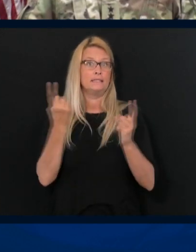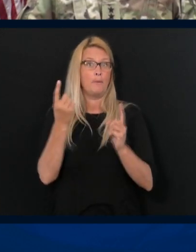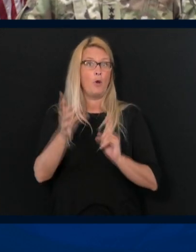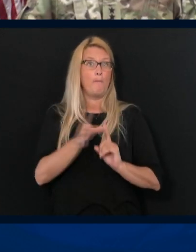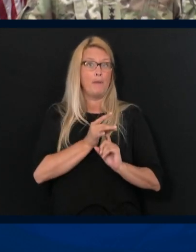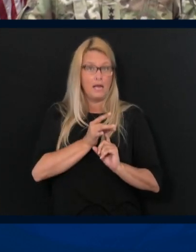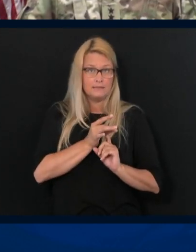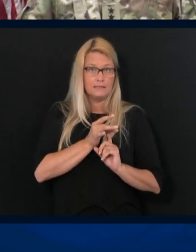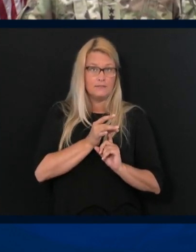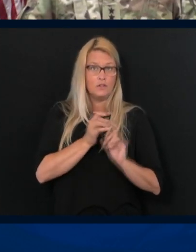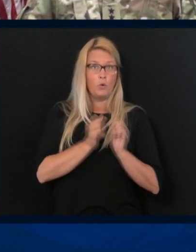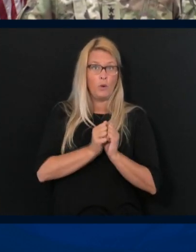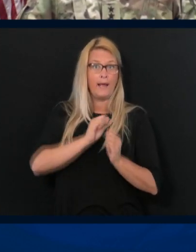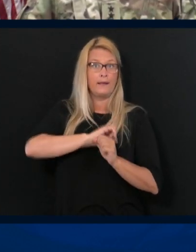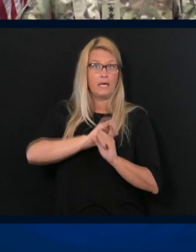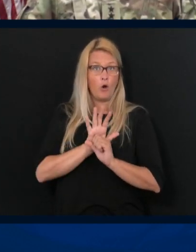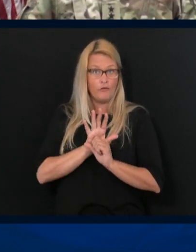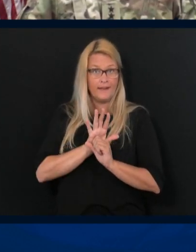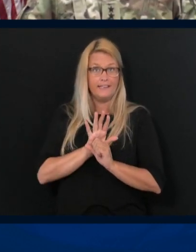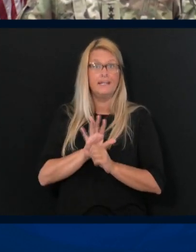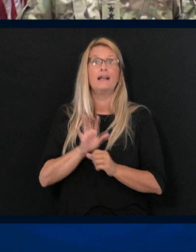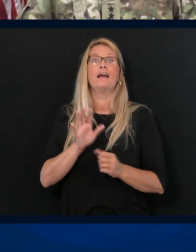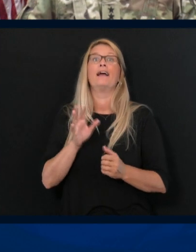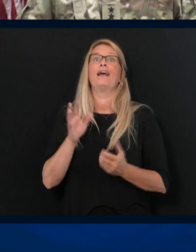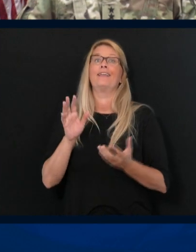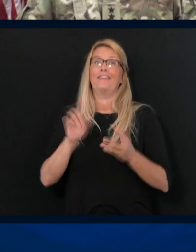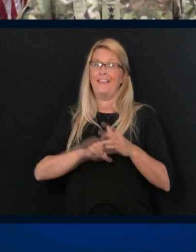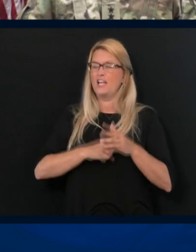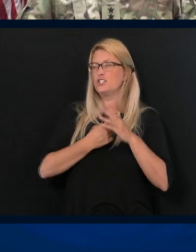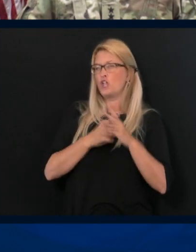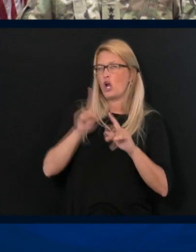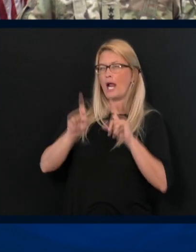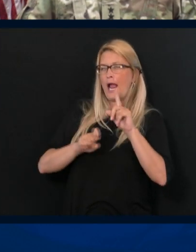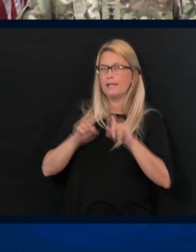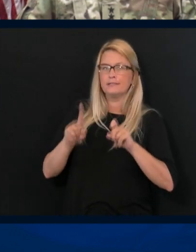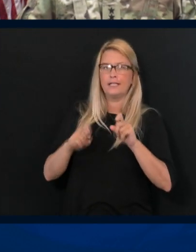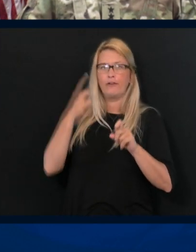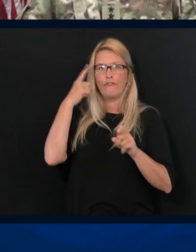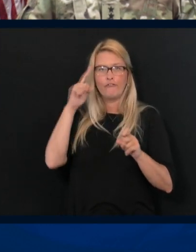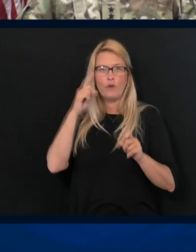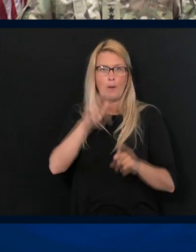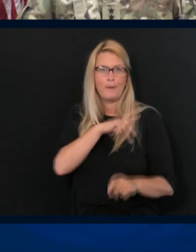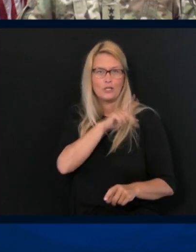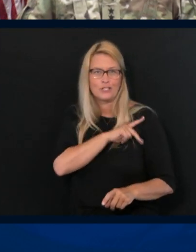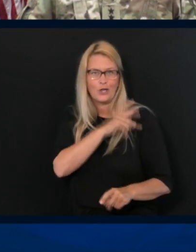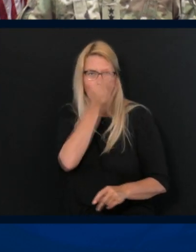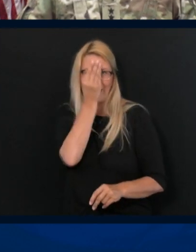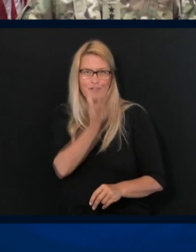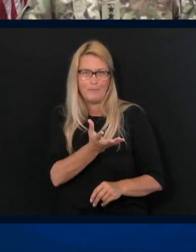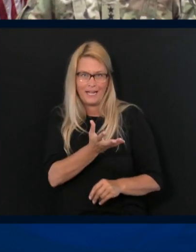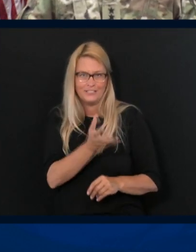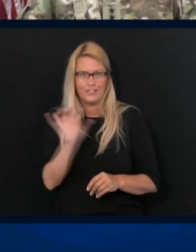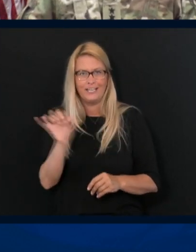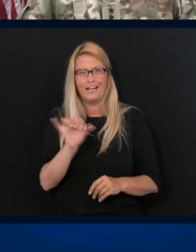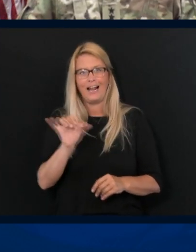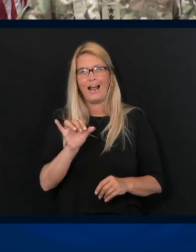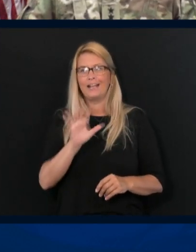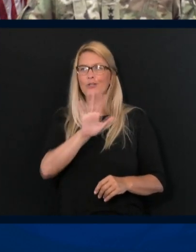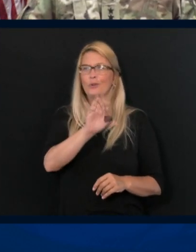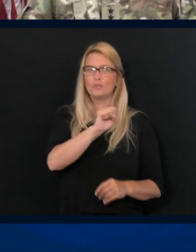has COVID-19, and they start out by asking you for personal information, potentially social